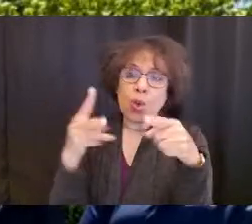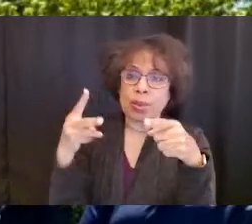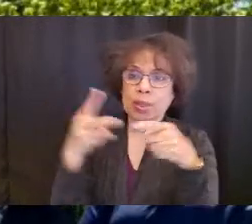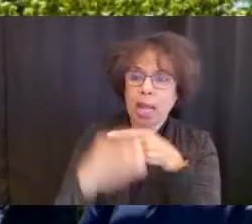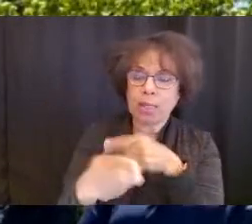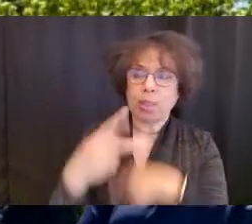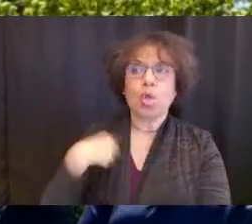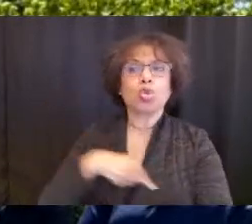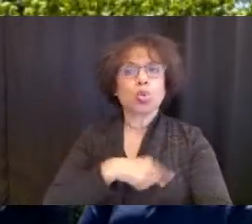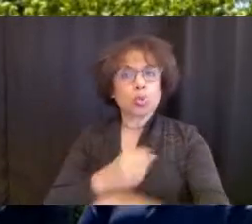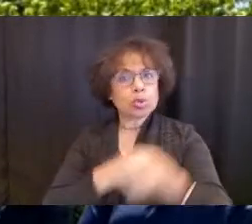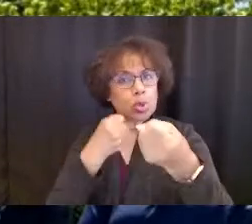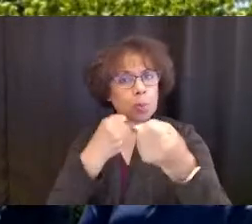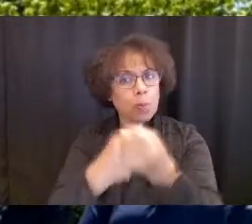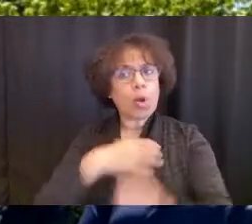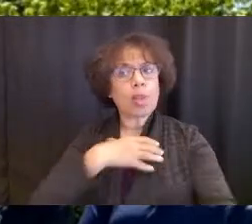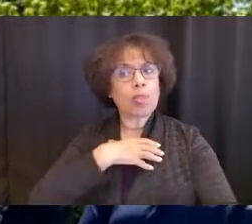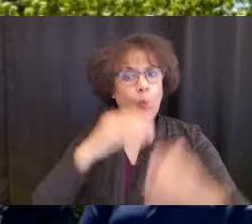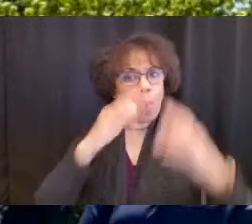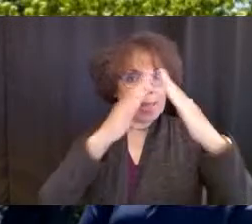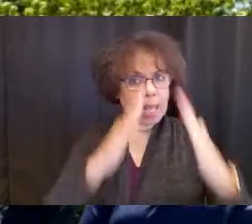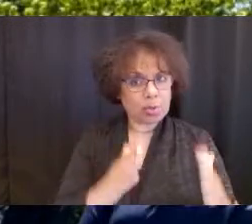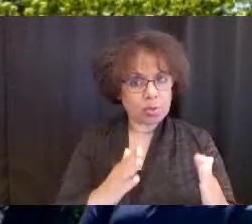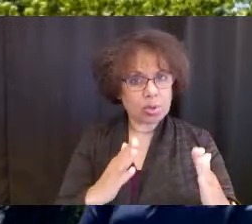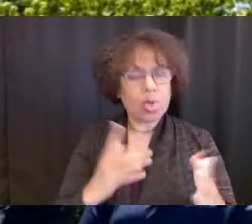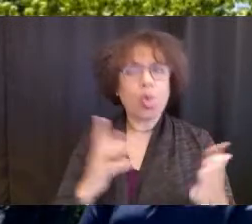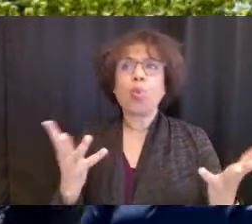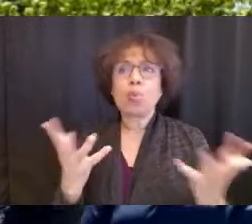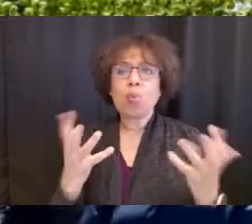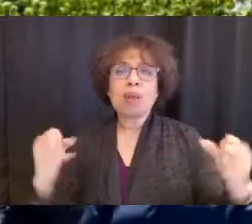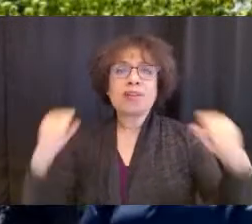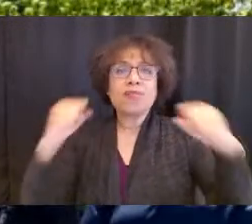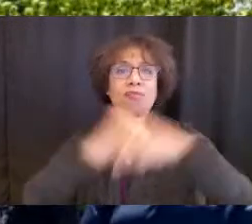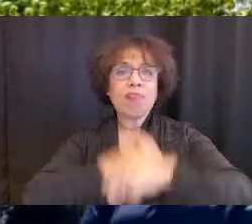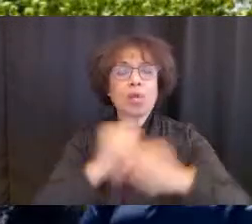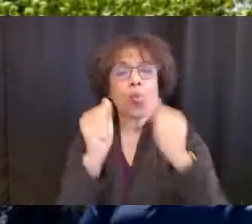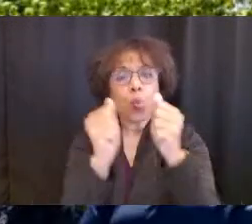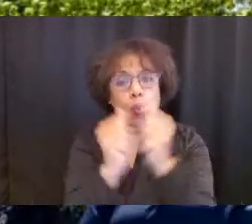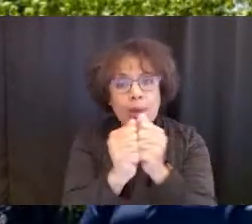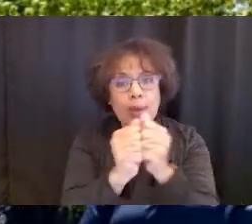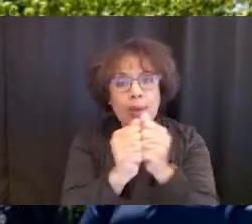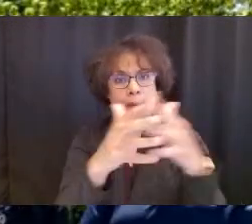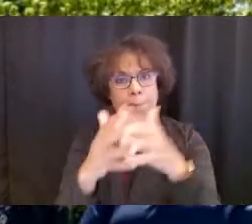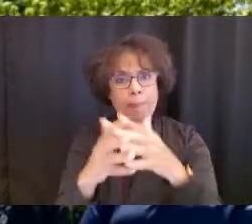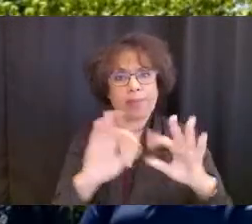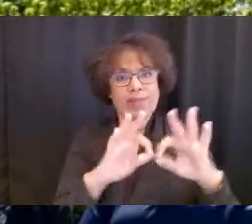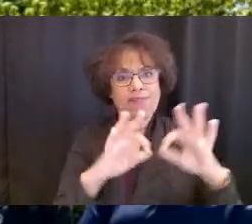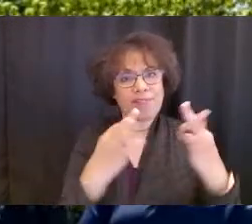them in trying to fight for American families with everything that they have.